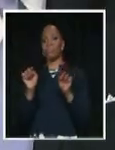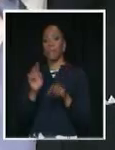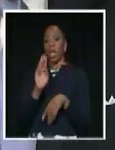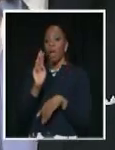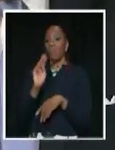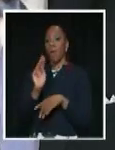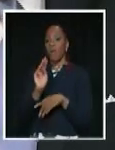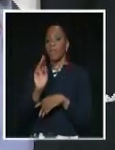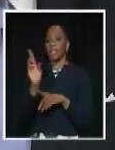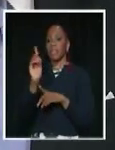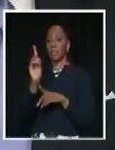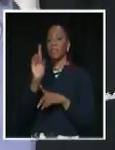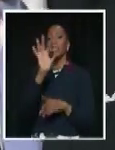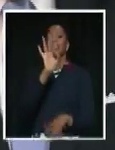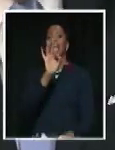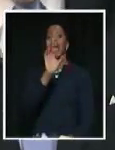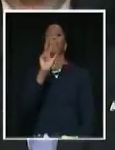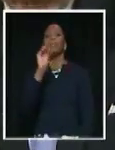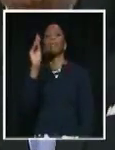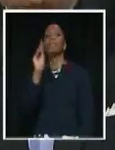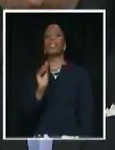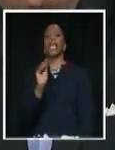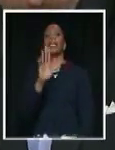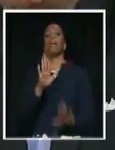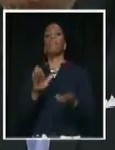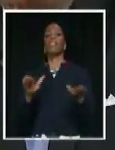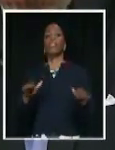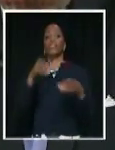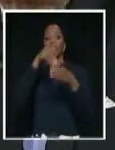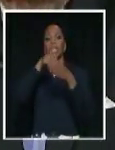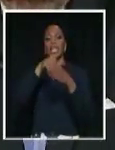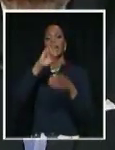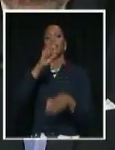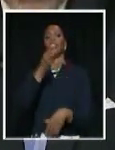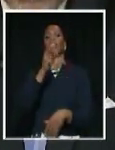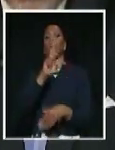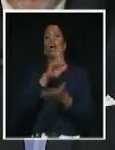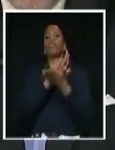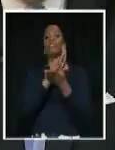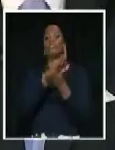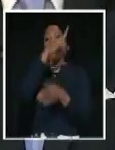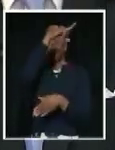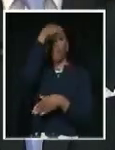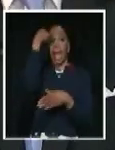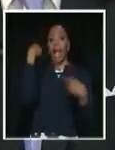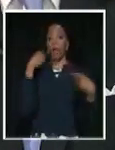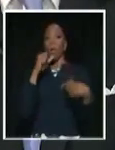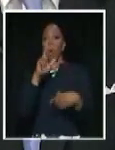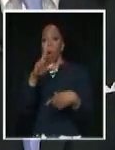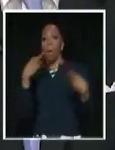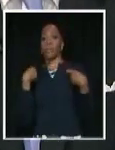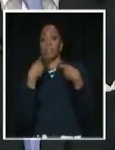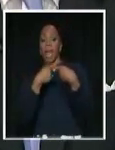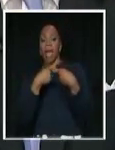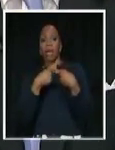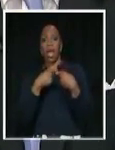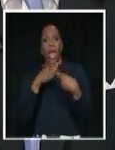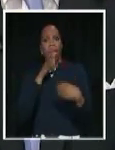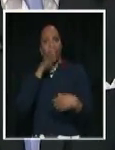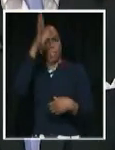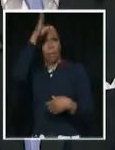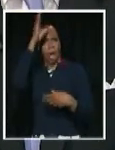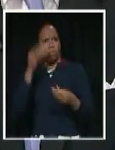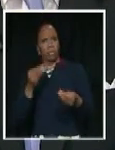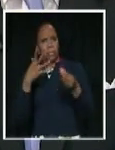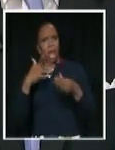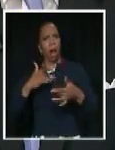Blasio, 93% of the kids in charter schools are black or Hispanic. Same topic here. Their parents are thrilled at this opportunity. Some